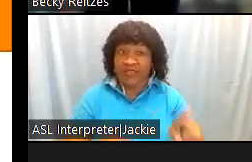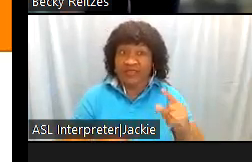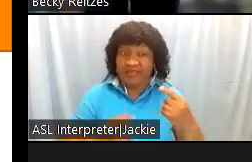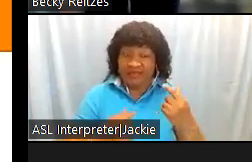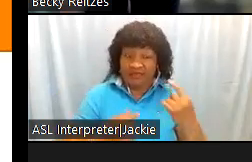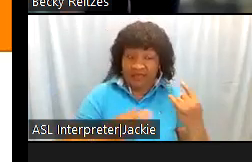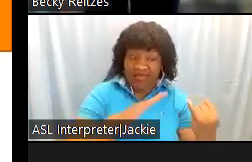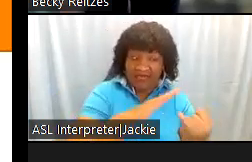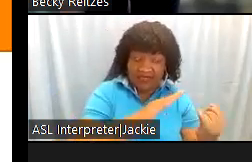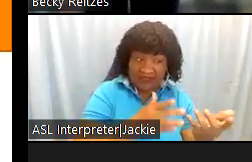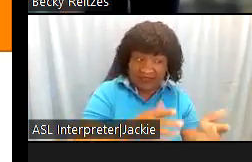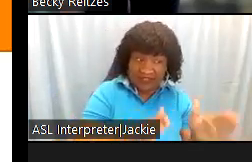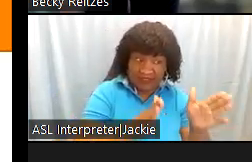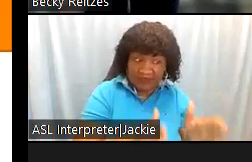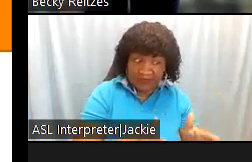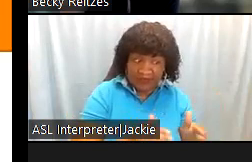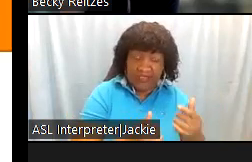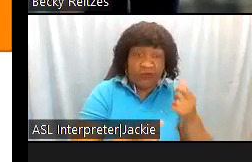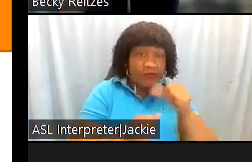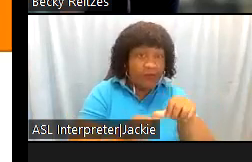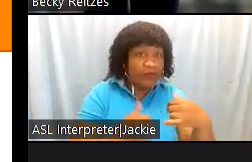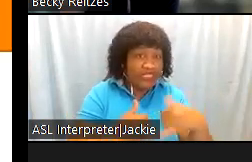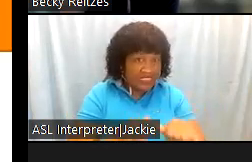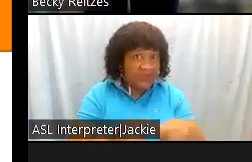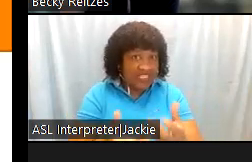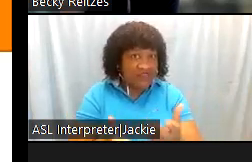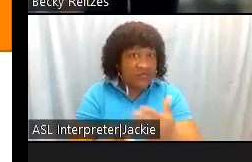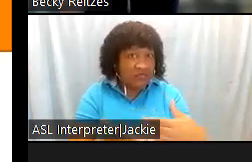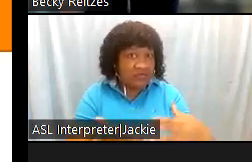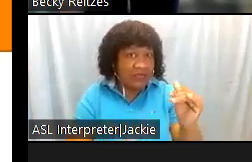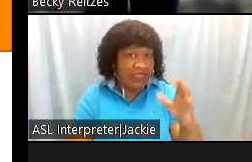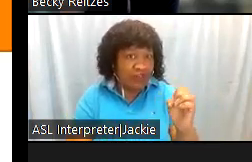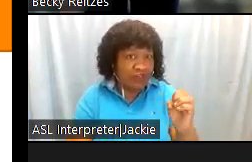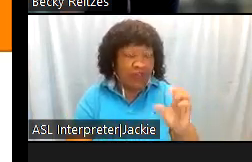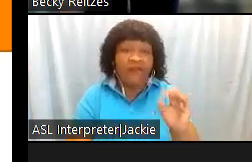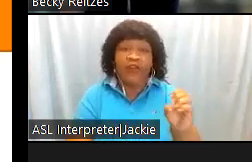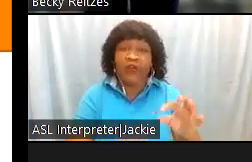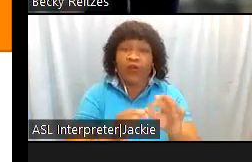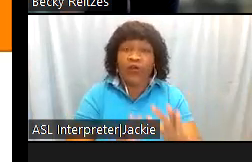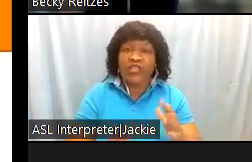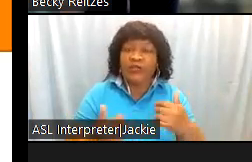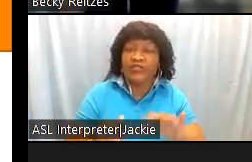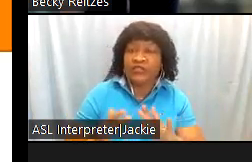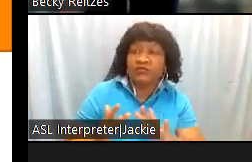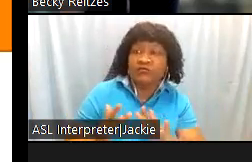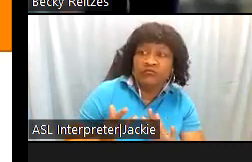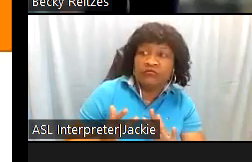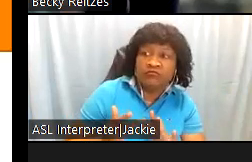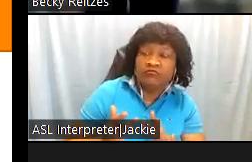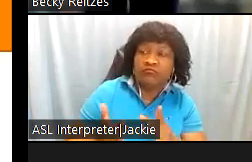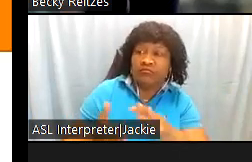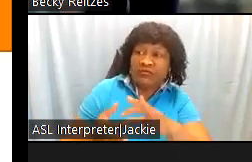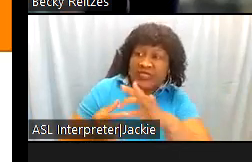ends, the care still continues. So the care coordinator will continue to connect people